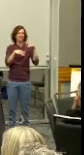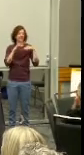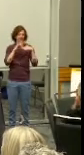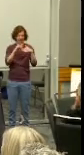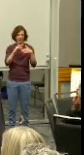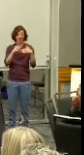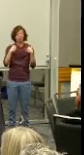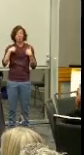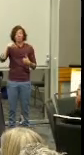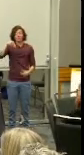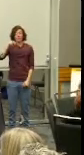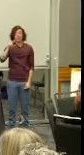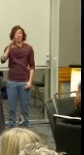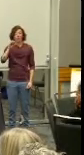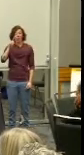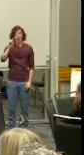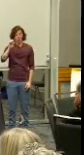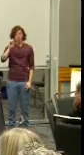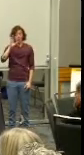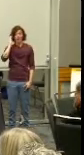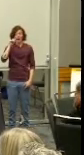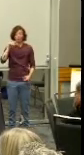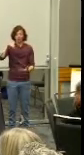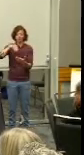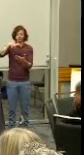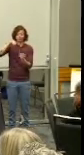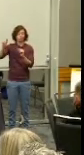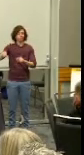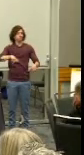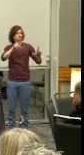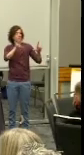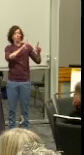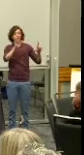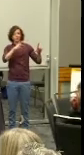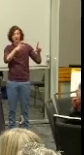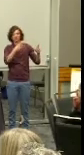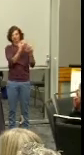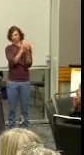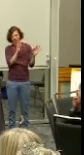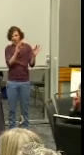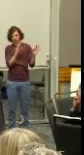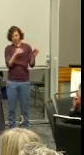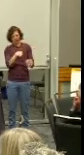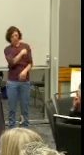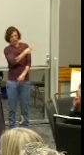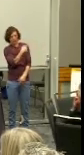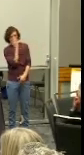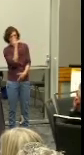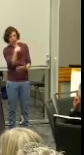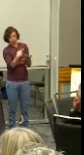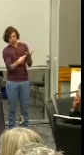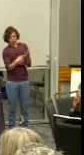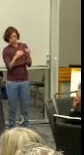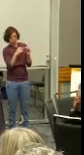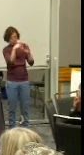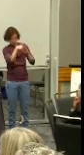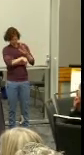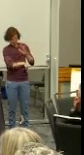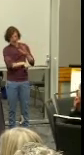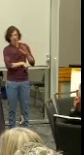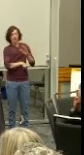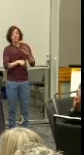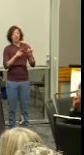you to our website, which has it available for free. There's way more in-depth guides that they'll talk about as well, but this is a great